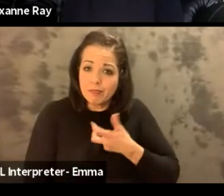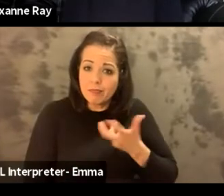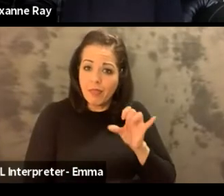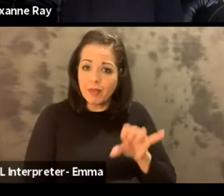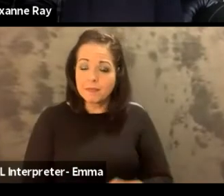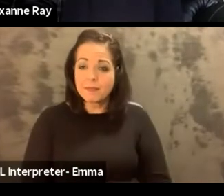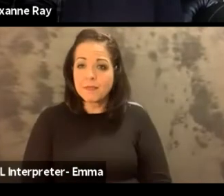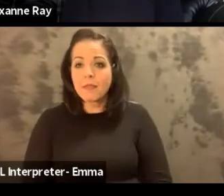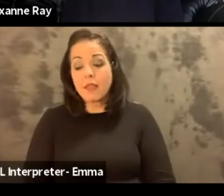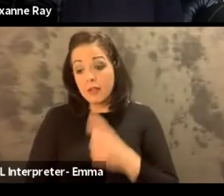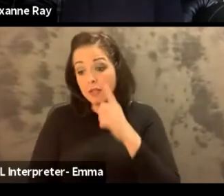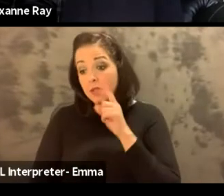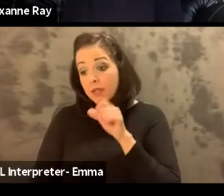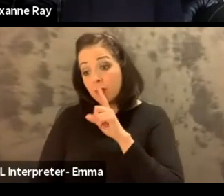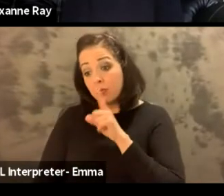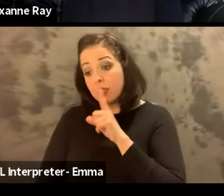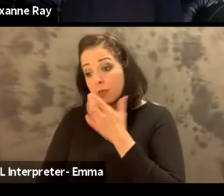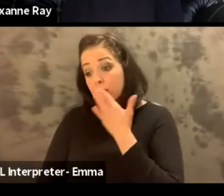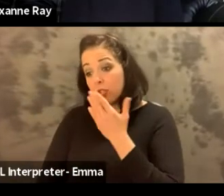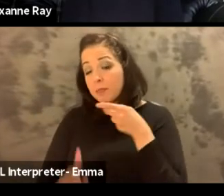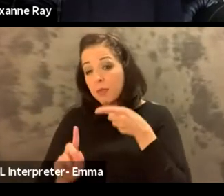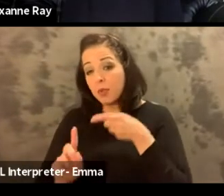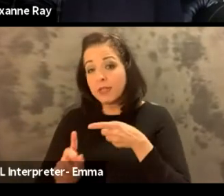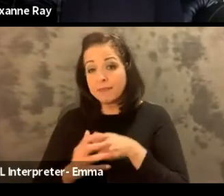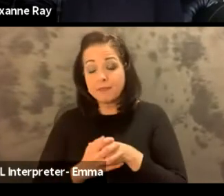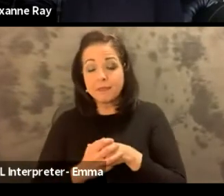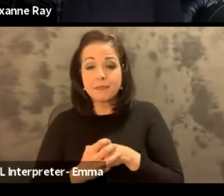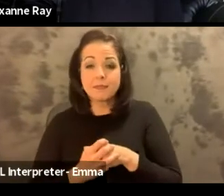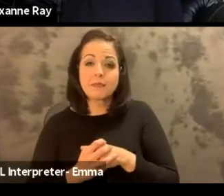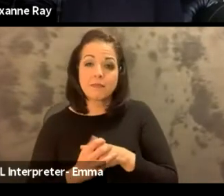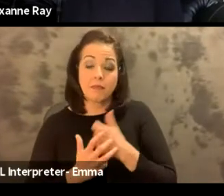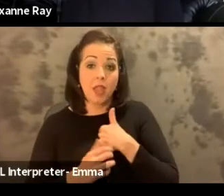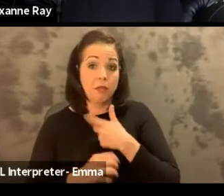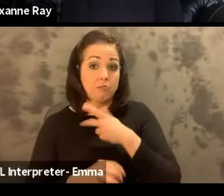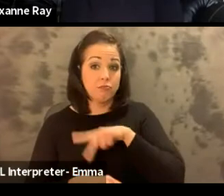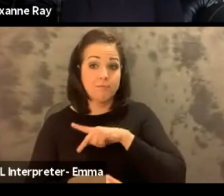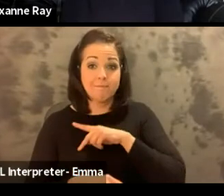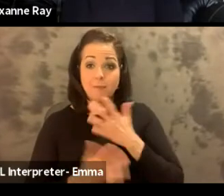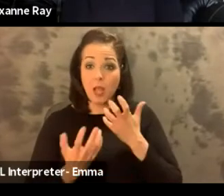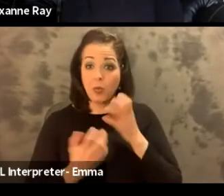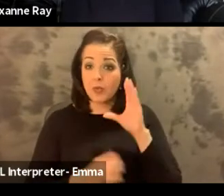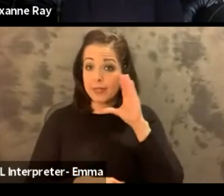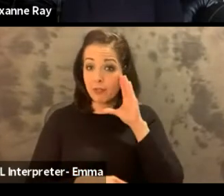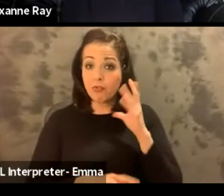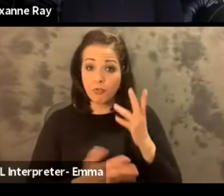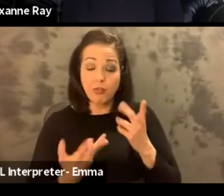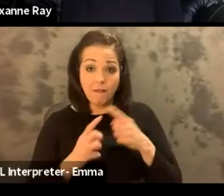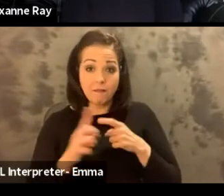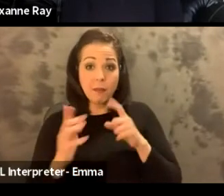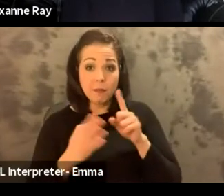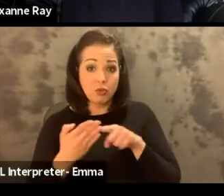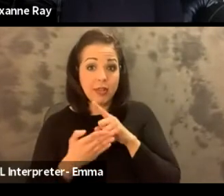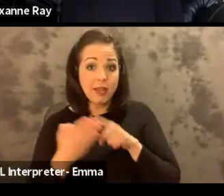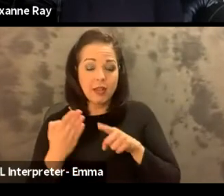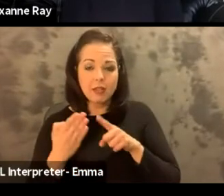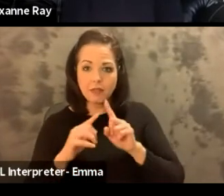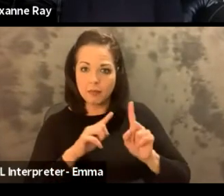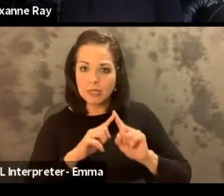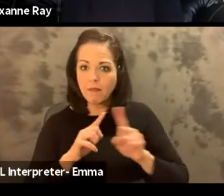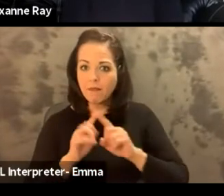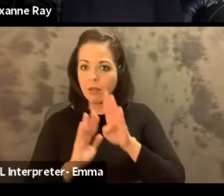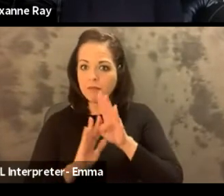I think that's really a good point. I personally want to hear from critics of all